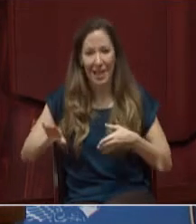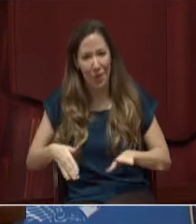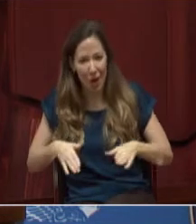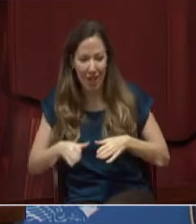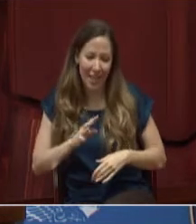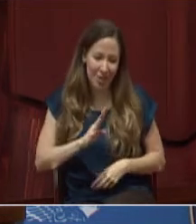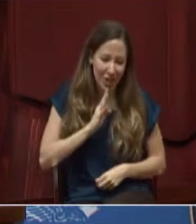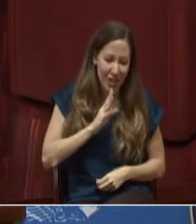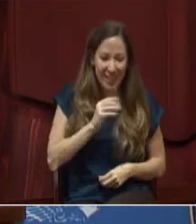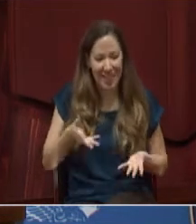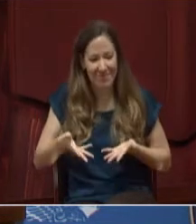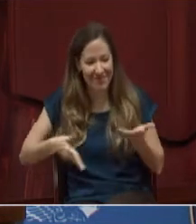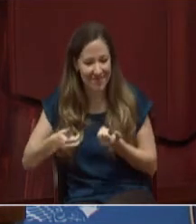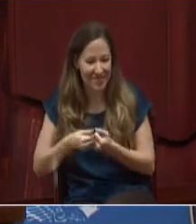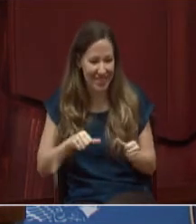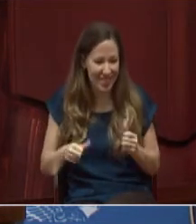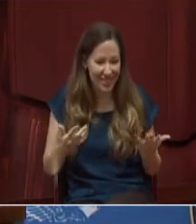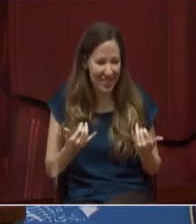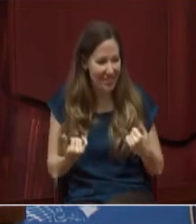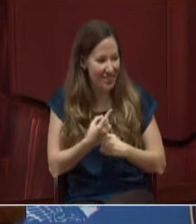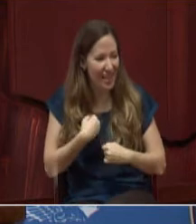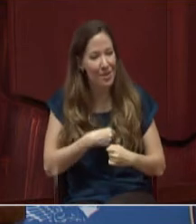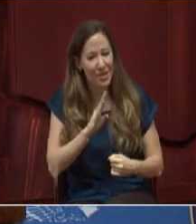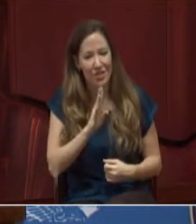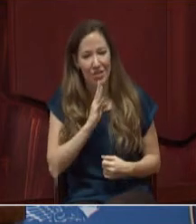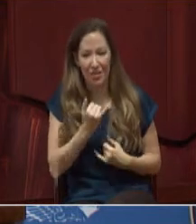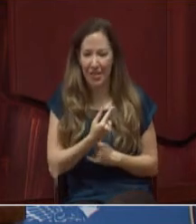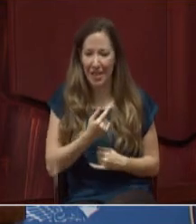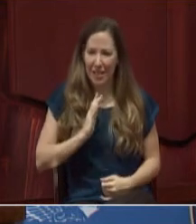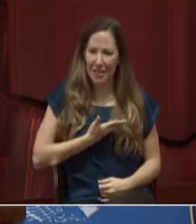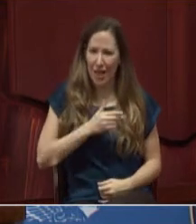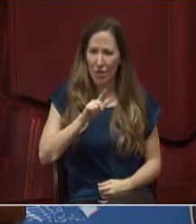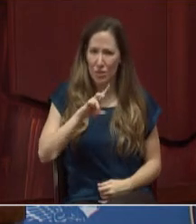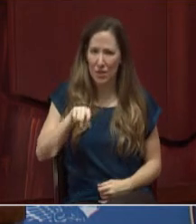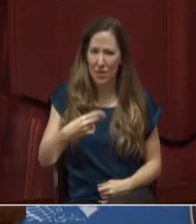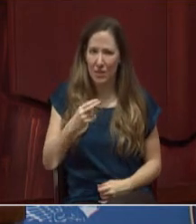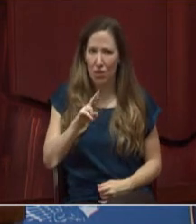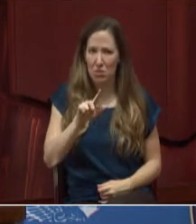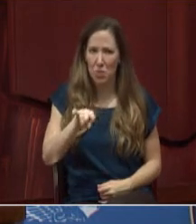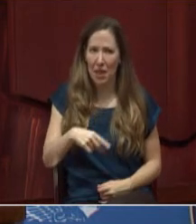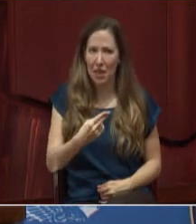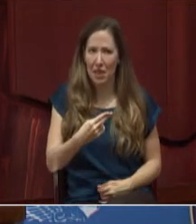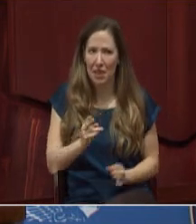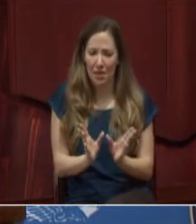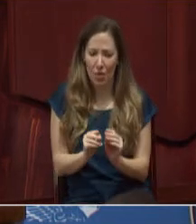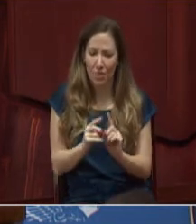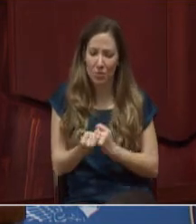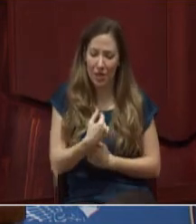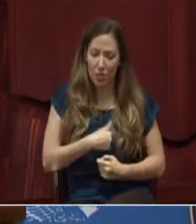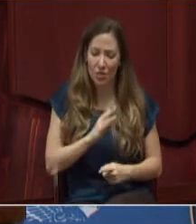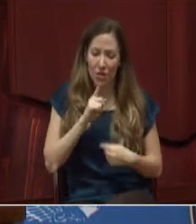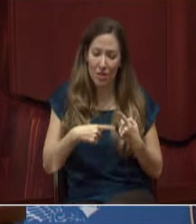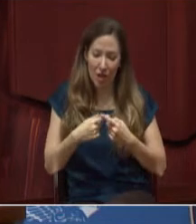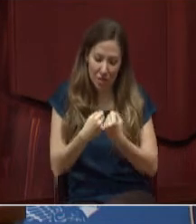and carrying on. So we're gonna talk today, and this is our 27th or 28th forum, we're gonna talk today about the structure